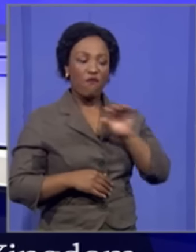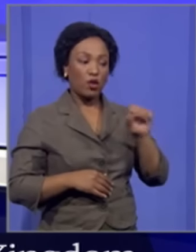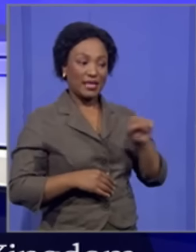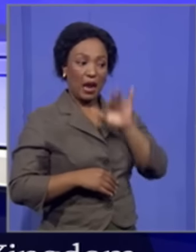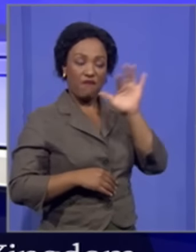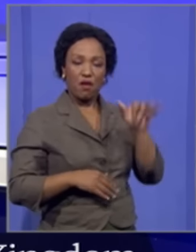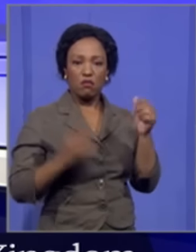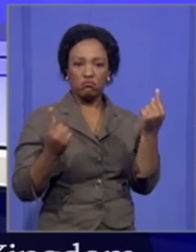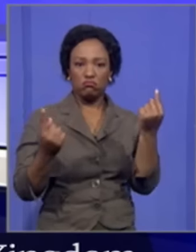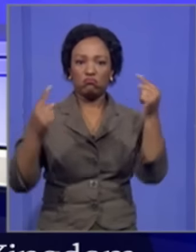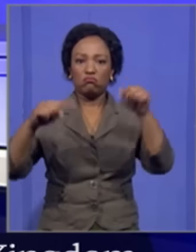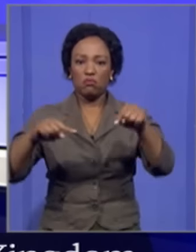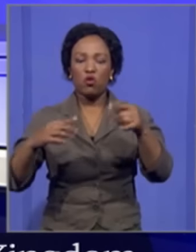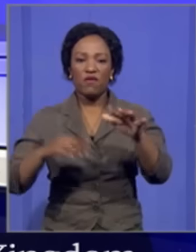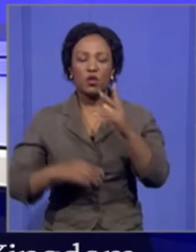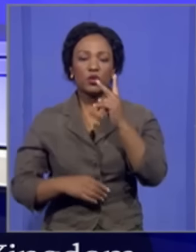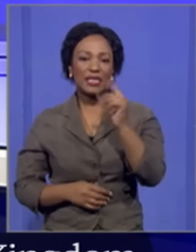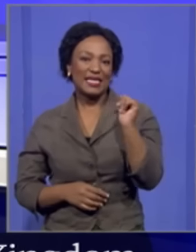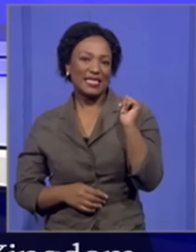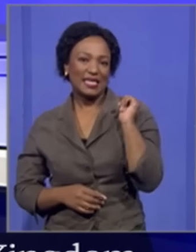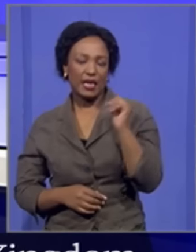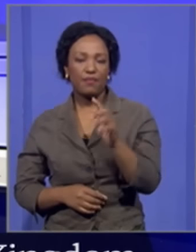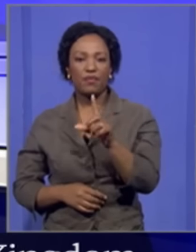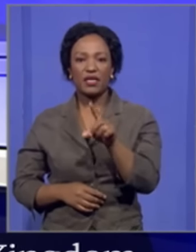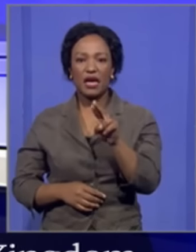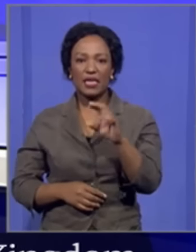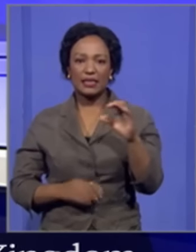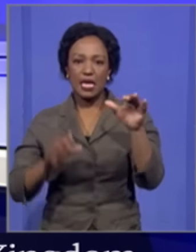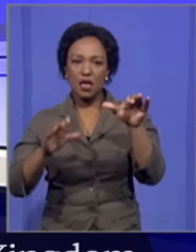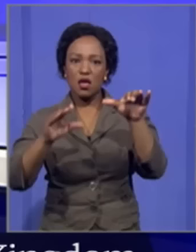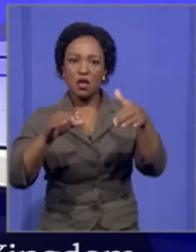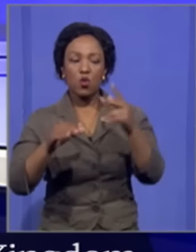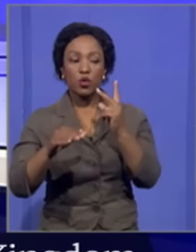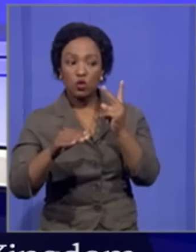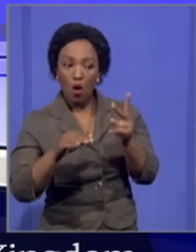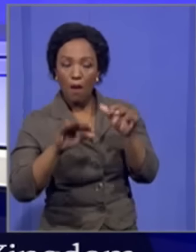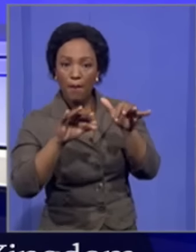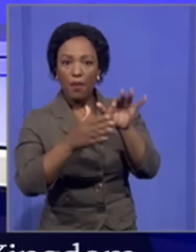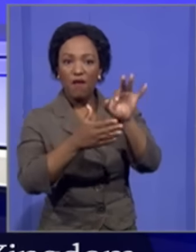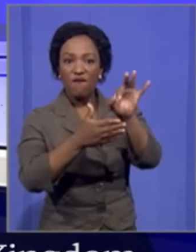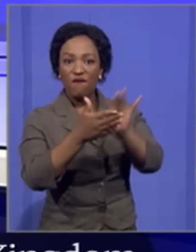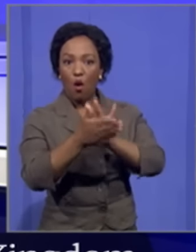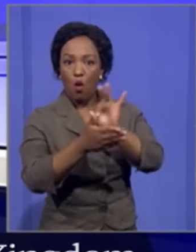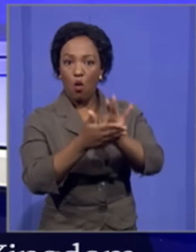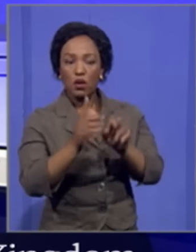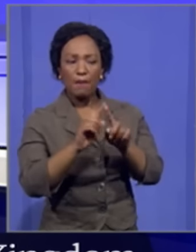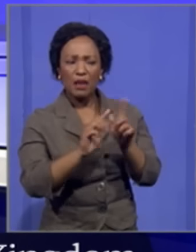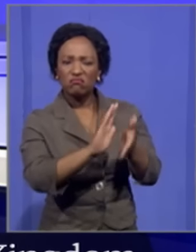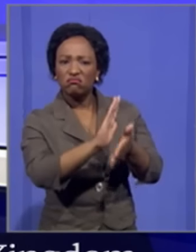bone le letšatši la maabane yona naga yeo ya DRC le yona e kgonne go tšea karolo dikgetho. Tshepedišo e bile jwang?